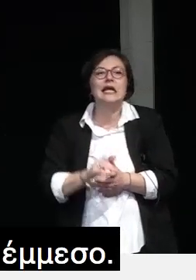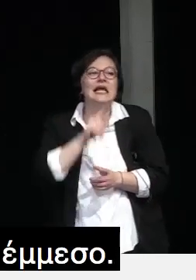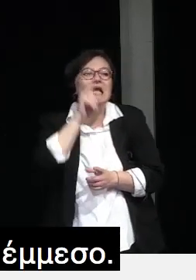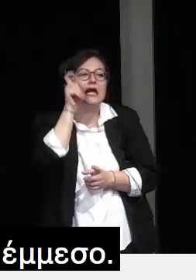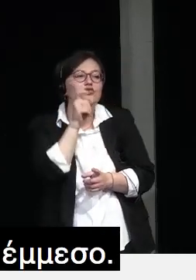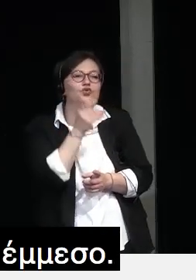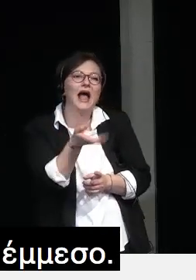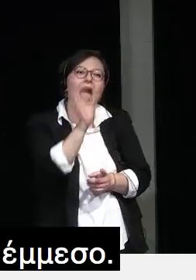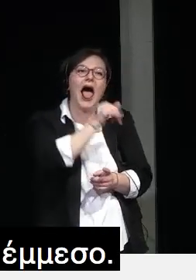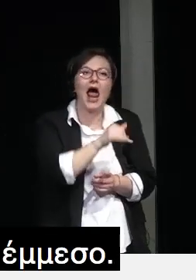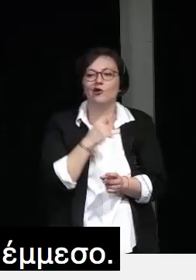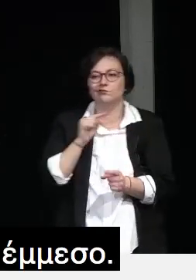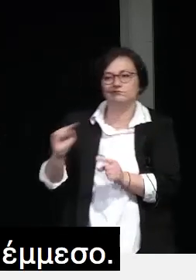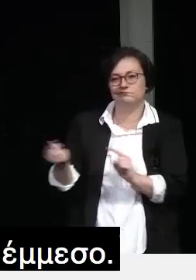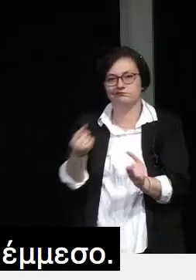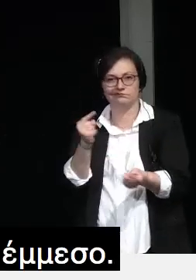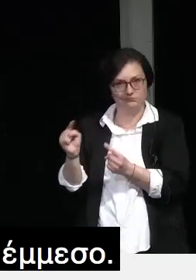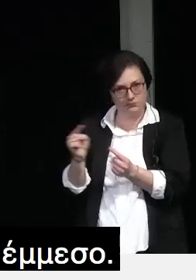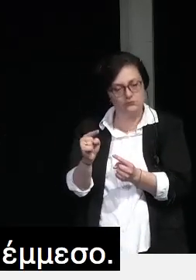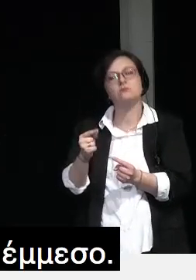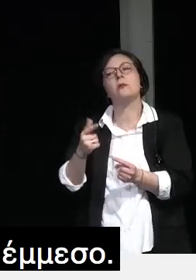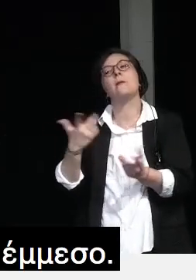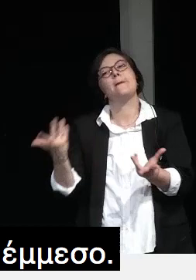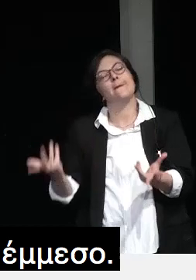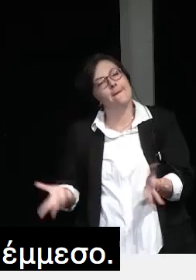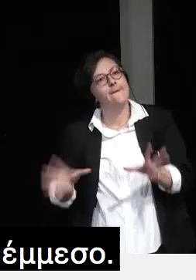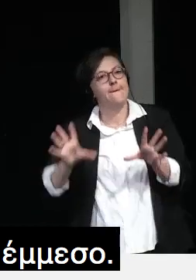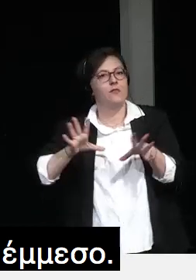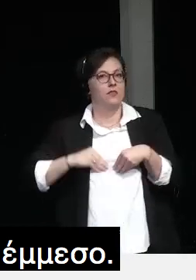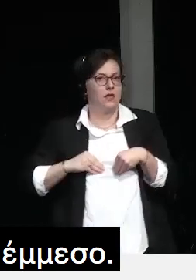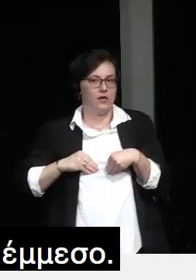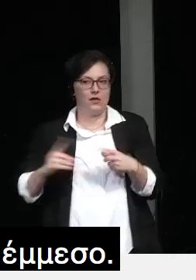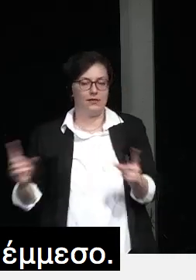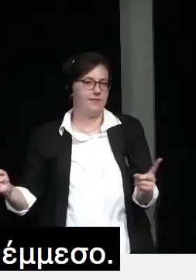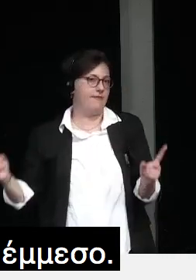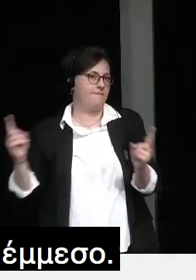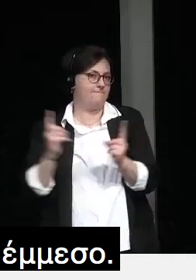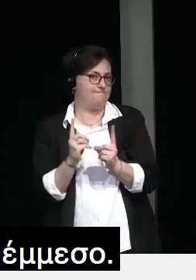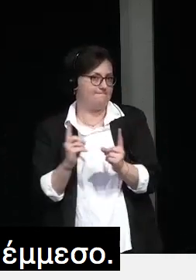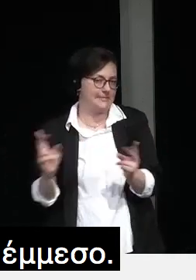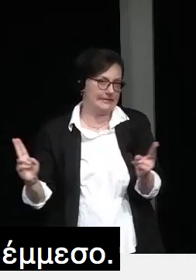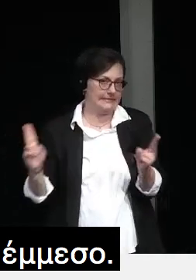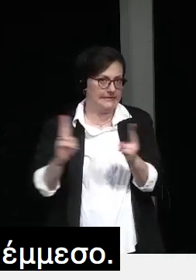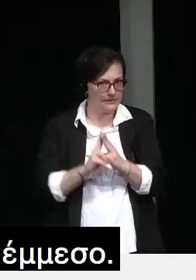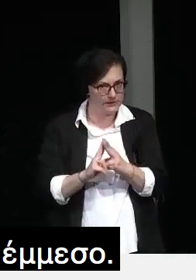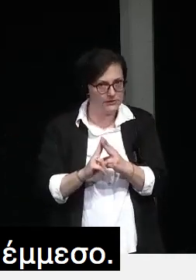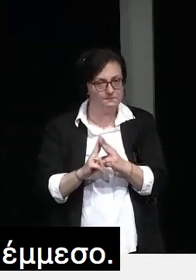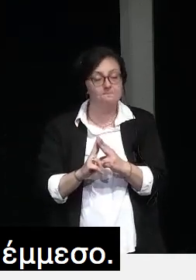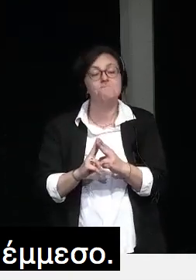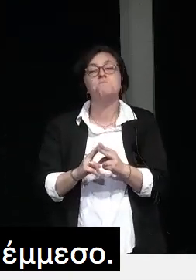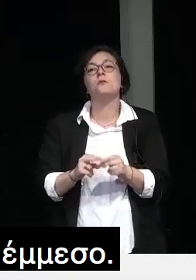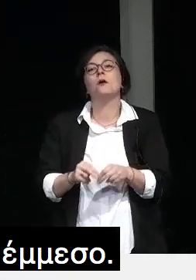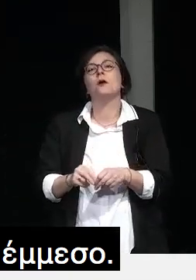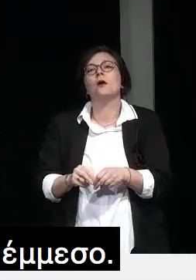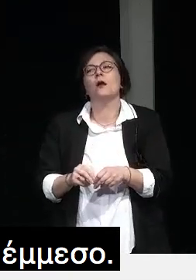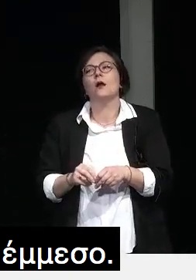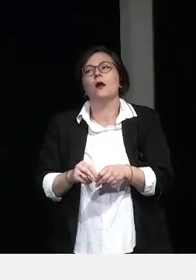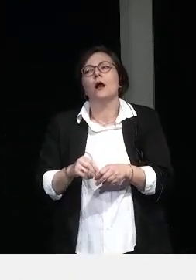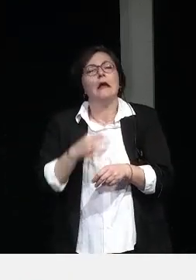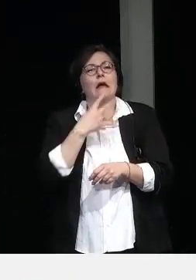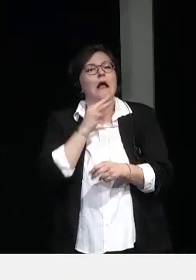can share the feeling, and it heals, even if it was not a direct,